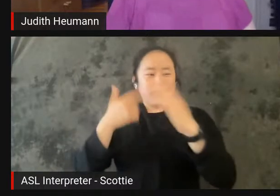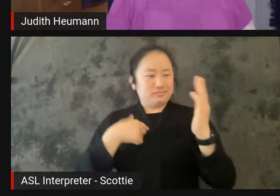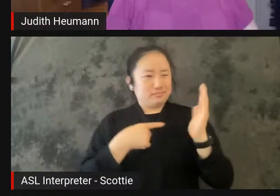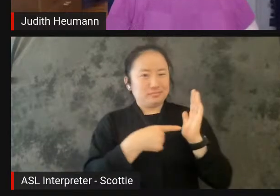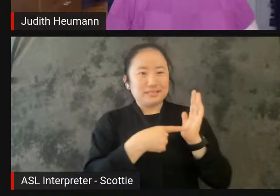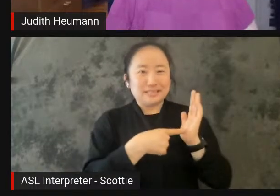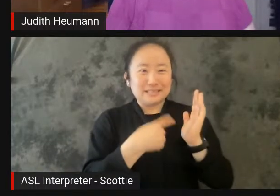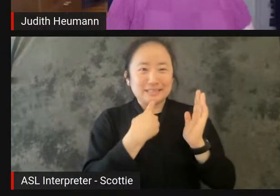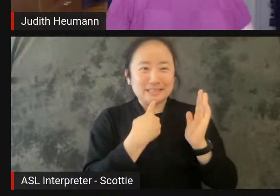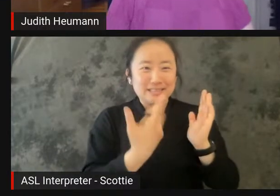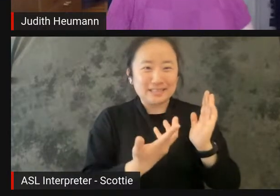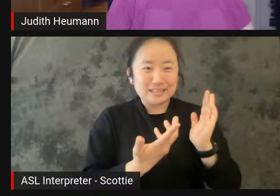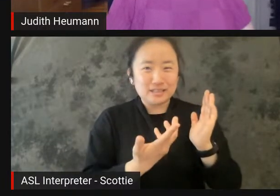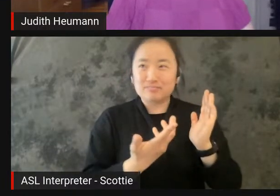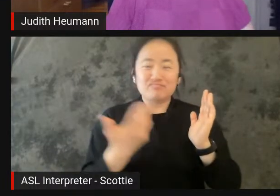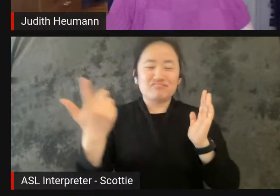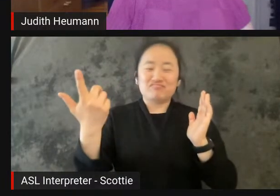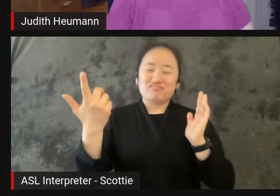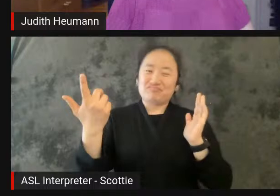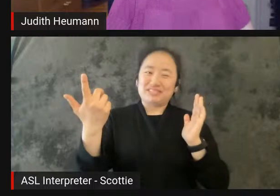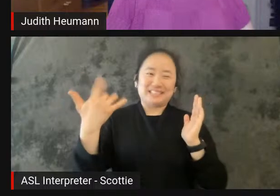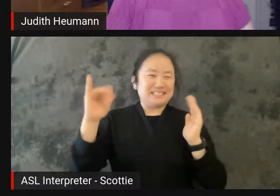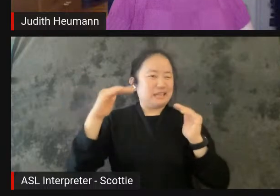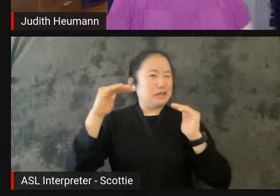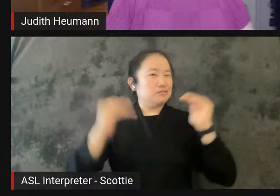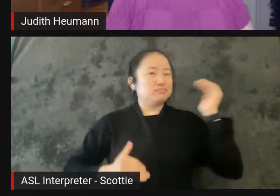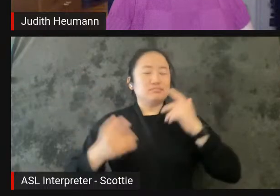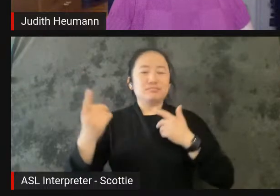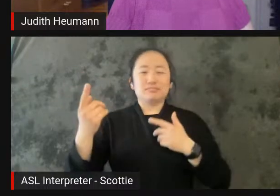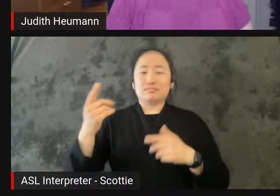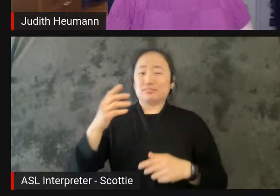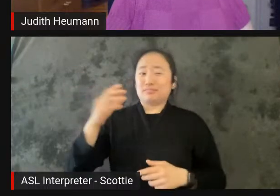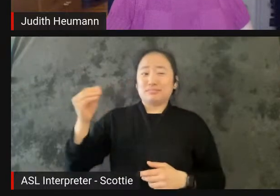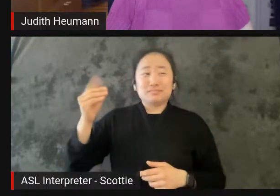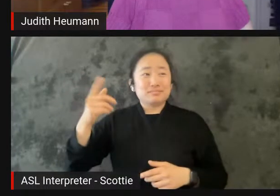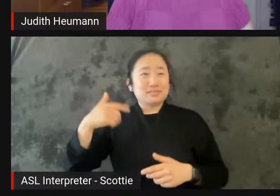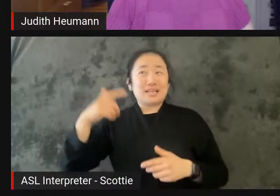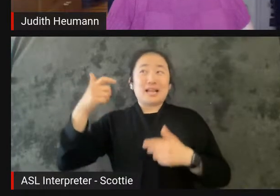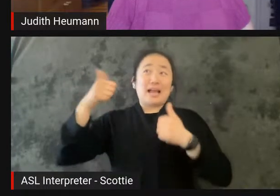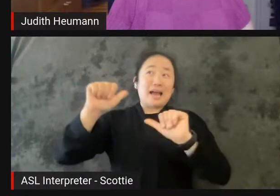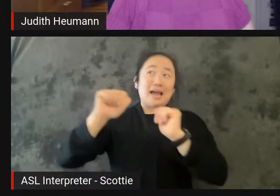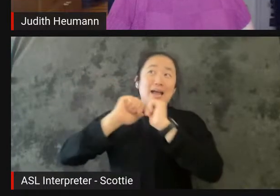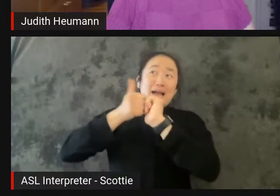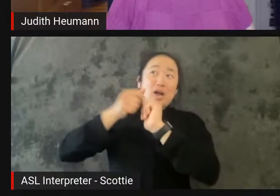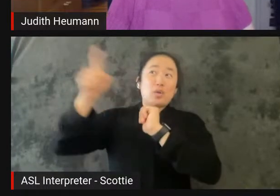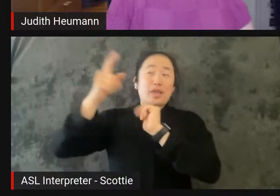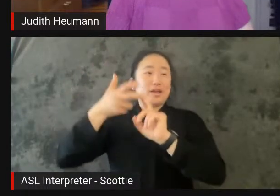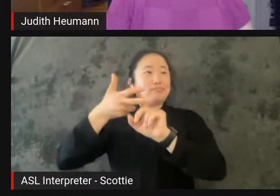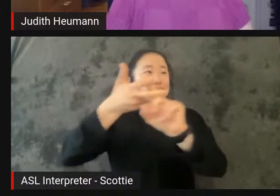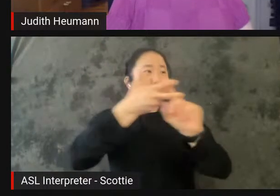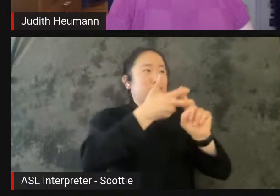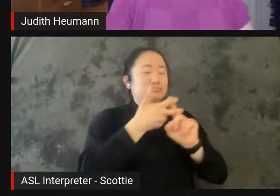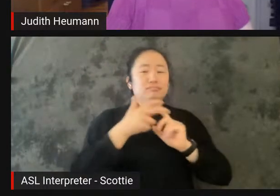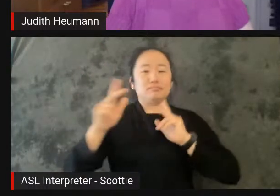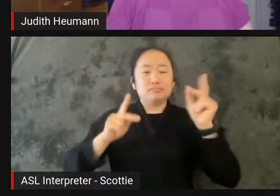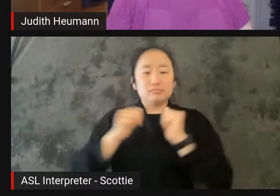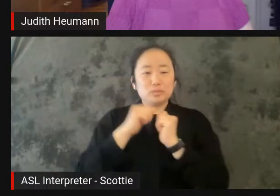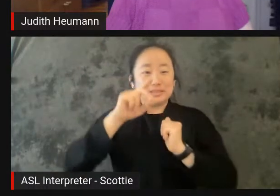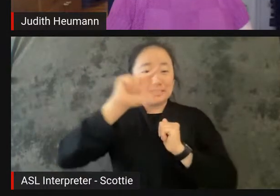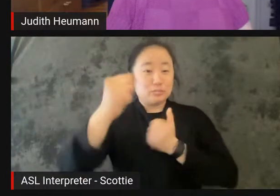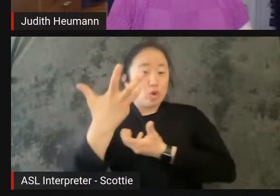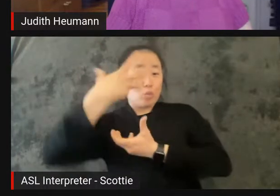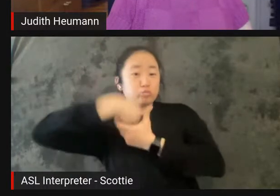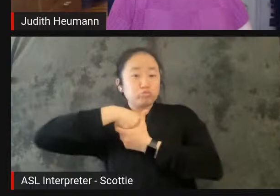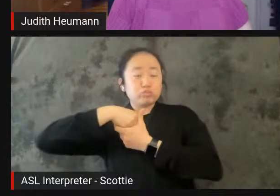issues of ensuring that disabled individuals are being brought into the careers and professions and